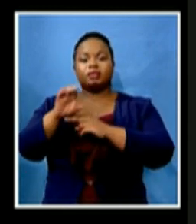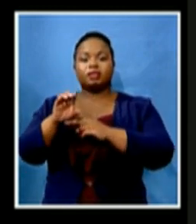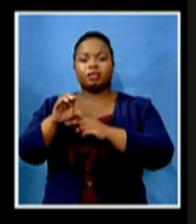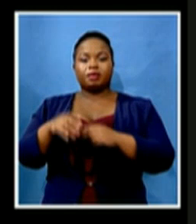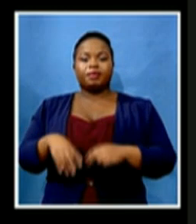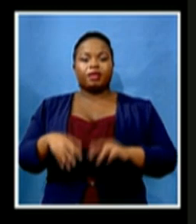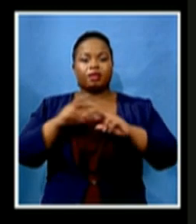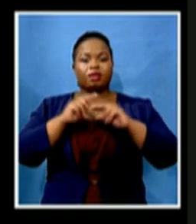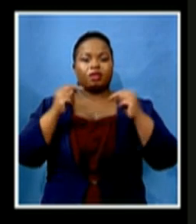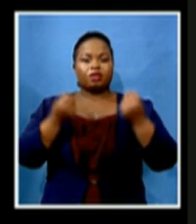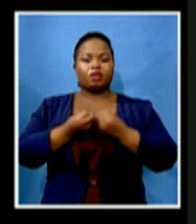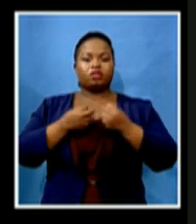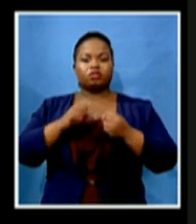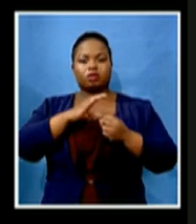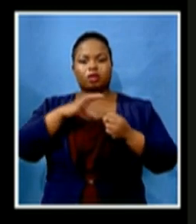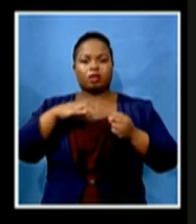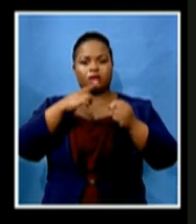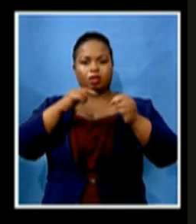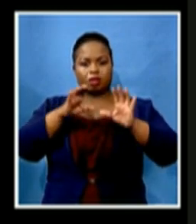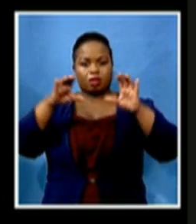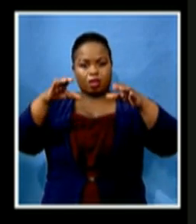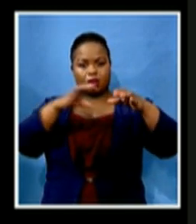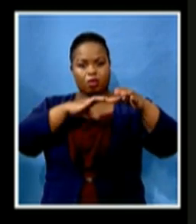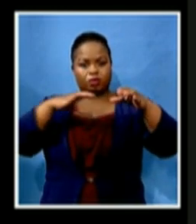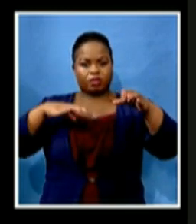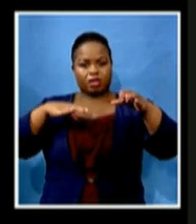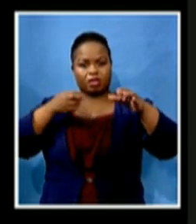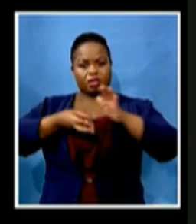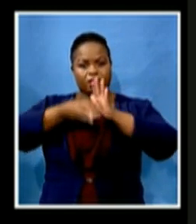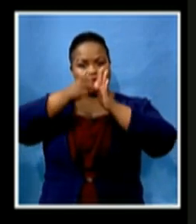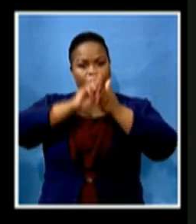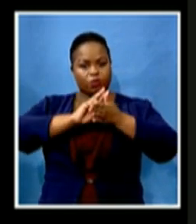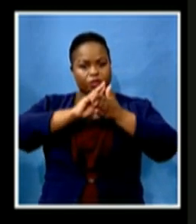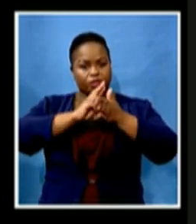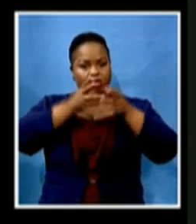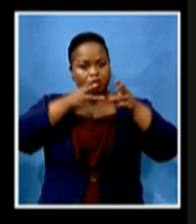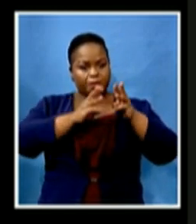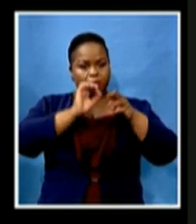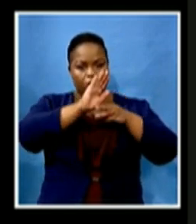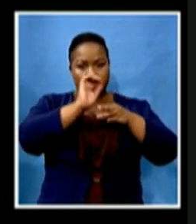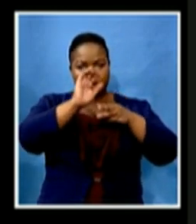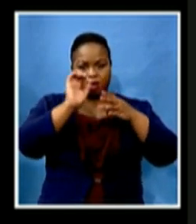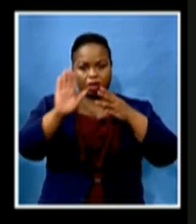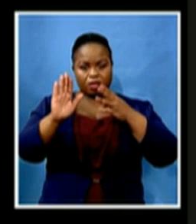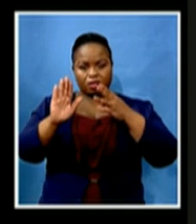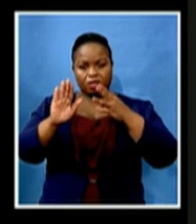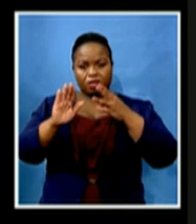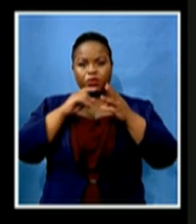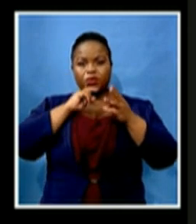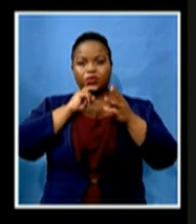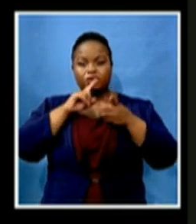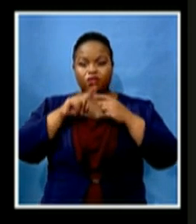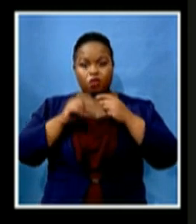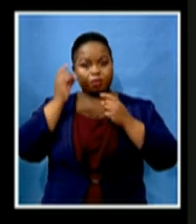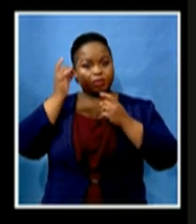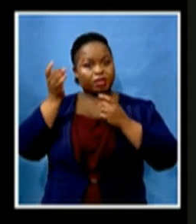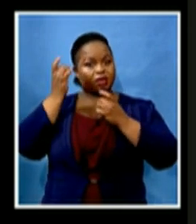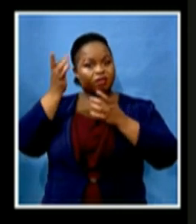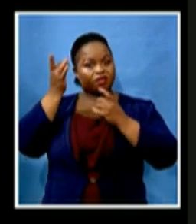reviews the modeling based on the actual data that we are getting from South